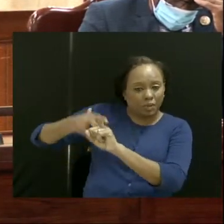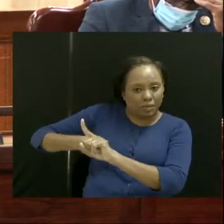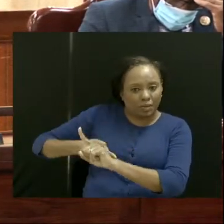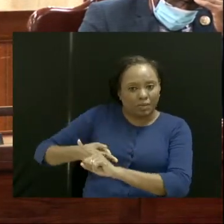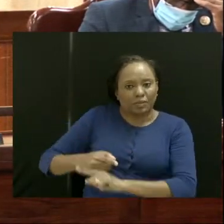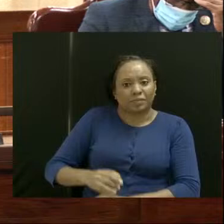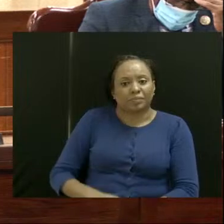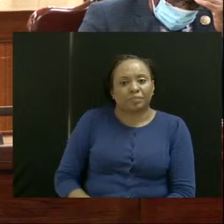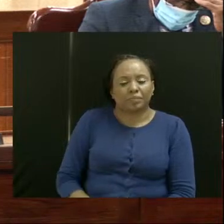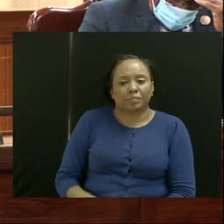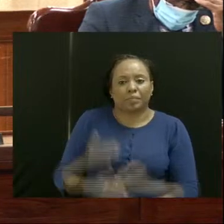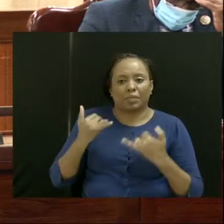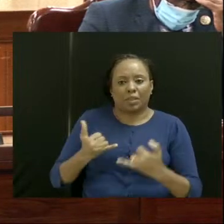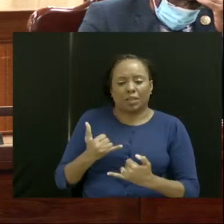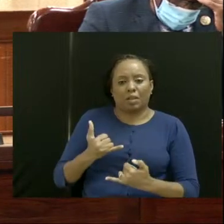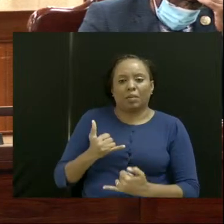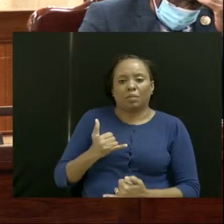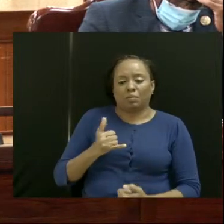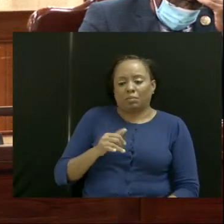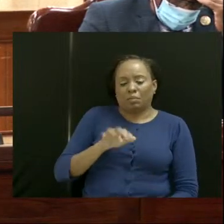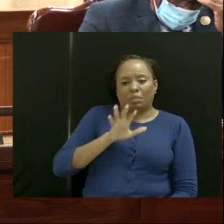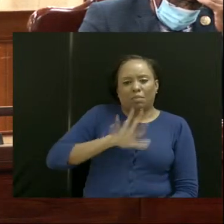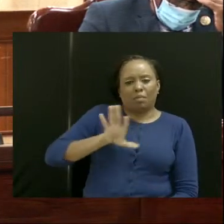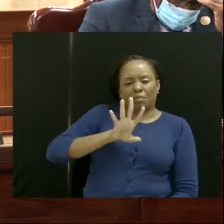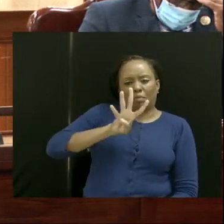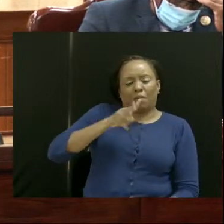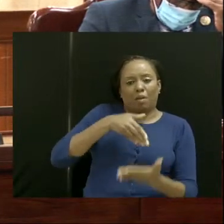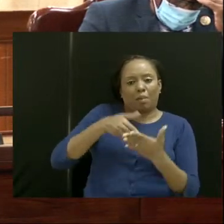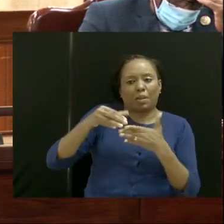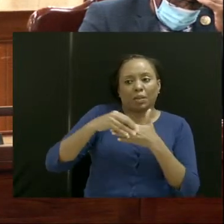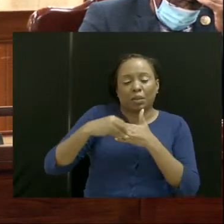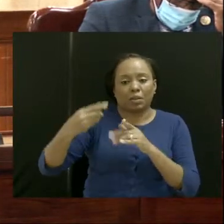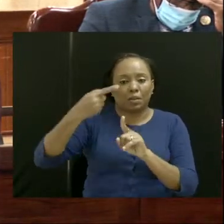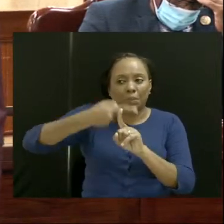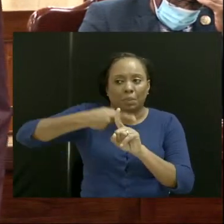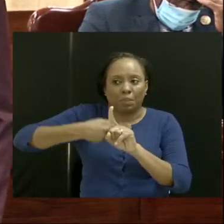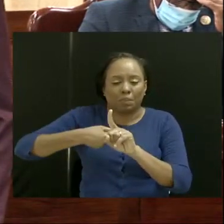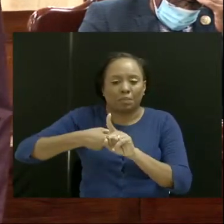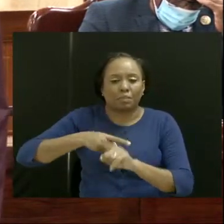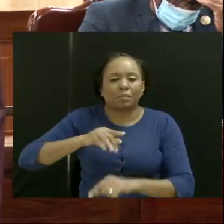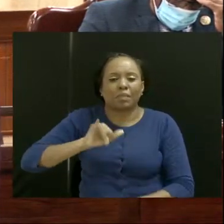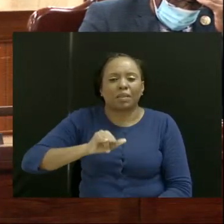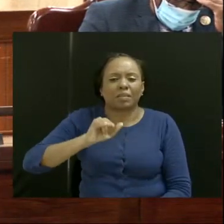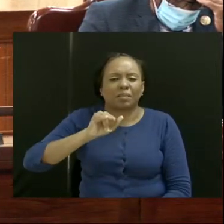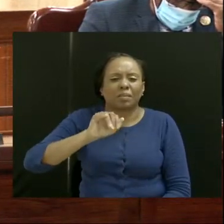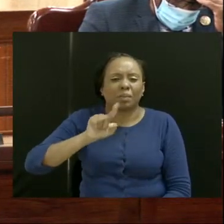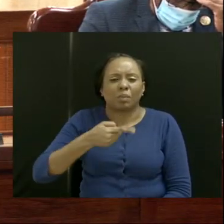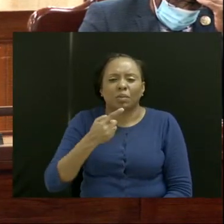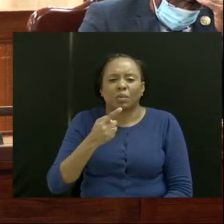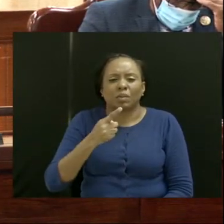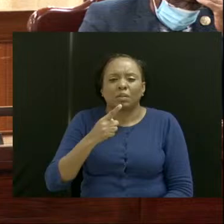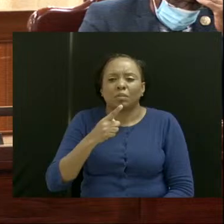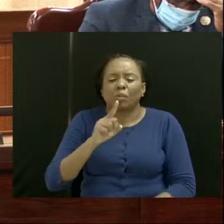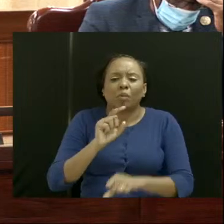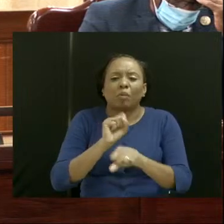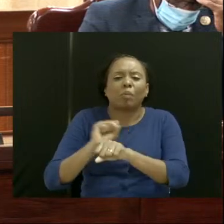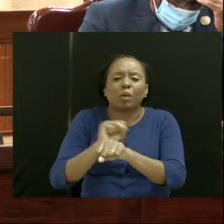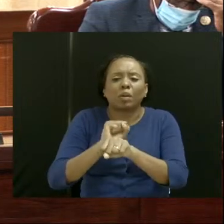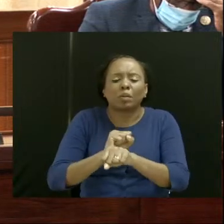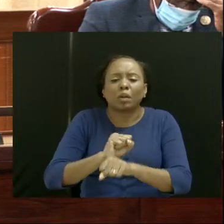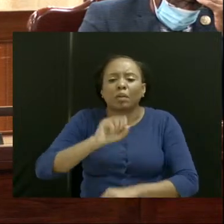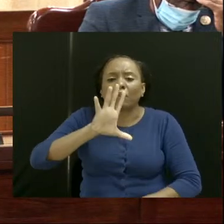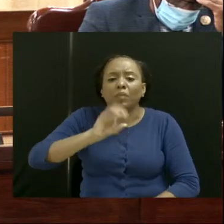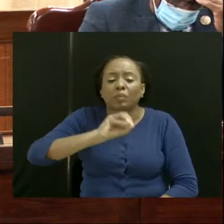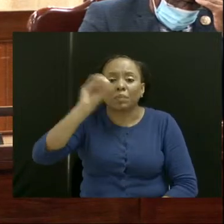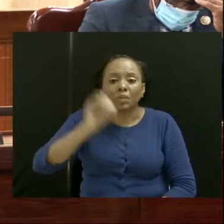It's somewhere around $4 million per month. So it's a 50% level performance. And